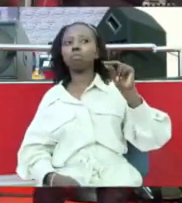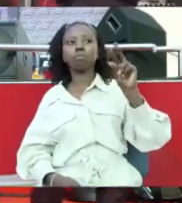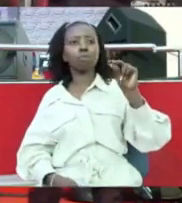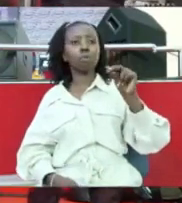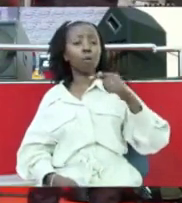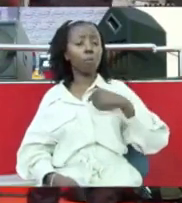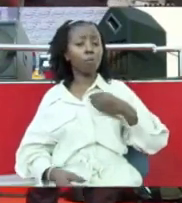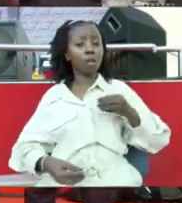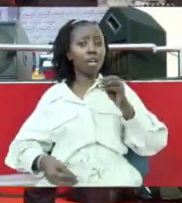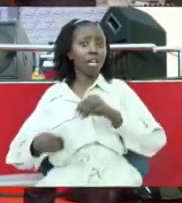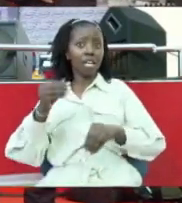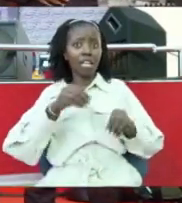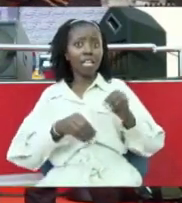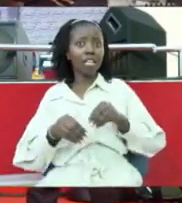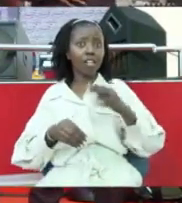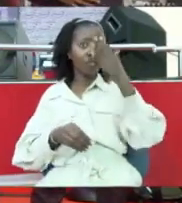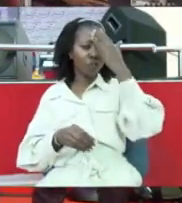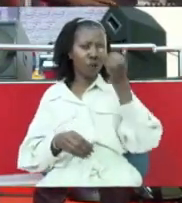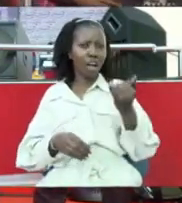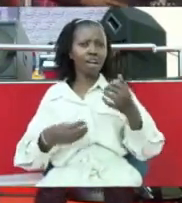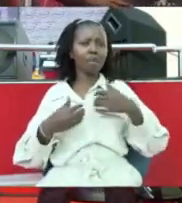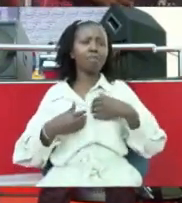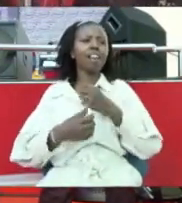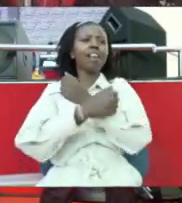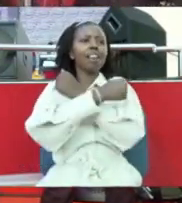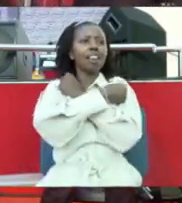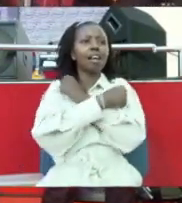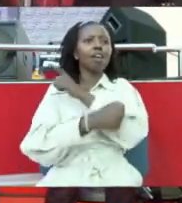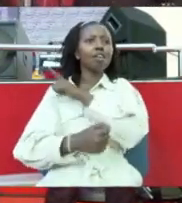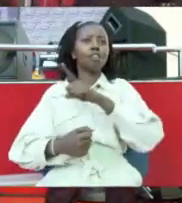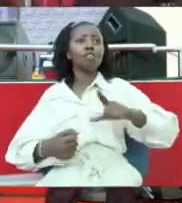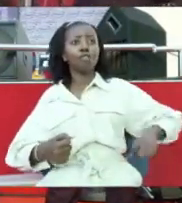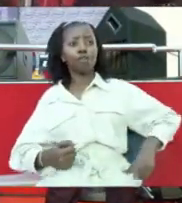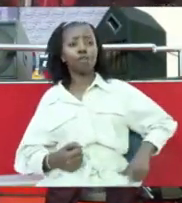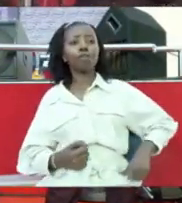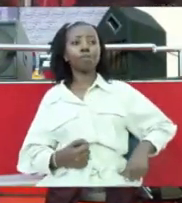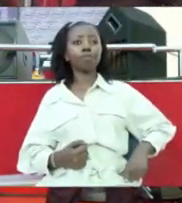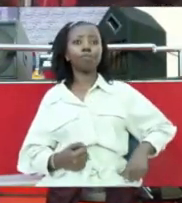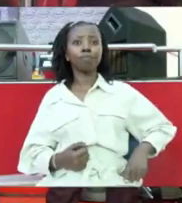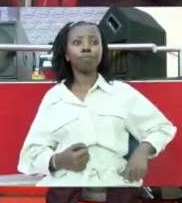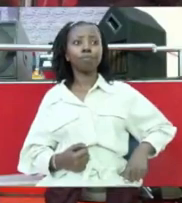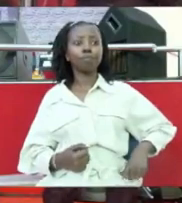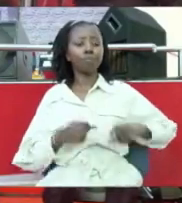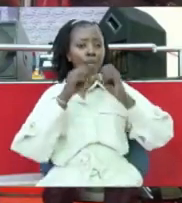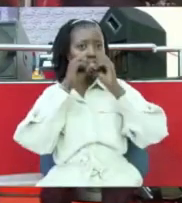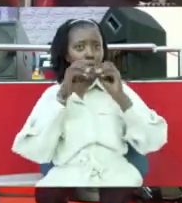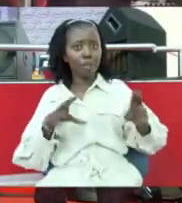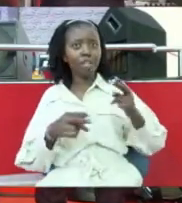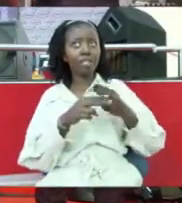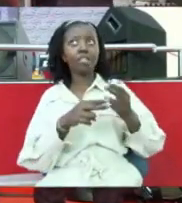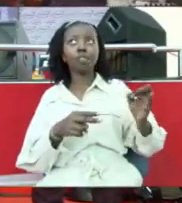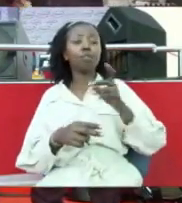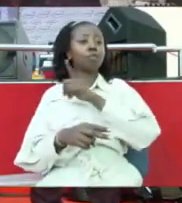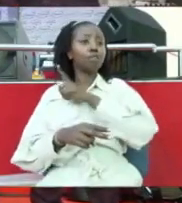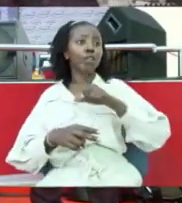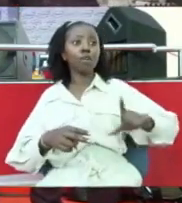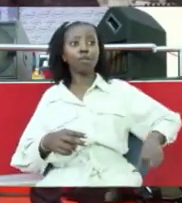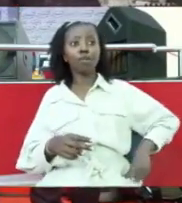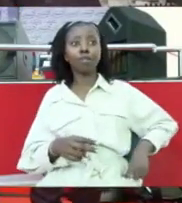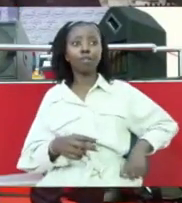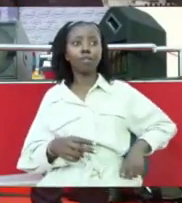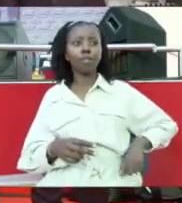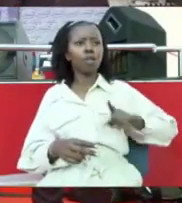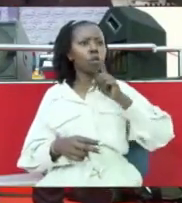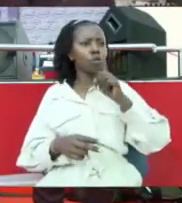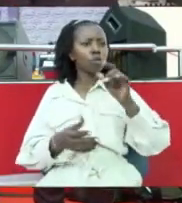going to give because I love the Lord. Blessed be the name of the Lord. So that